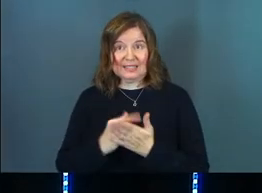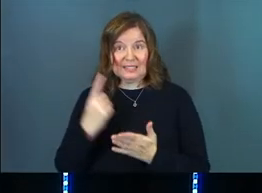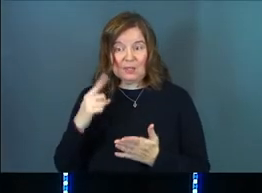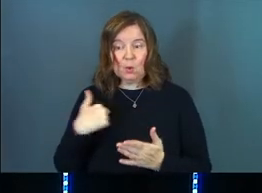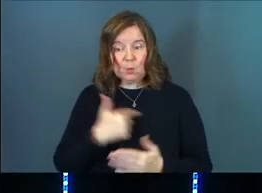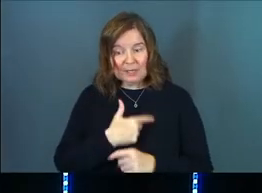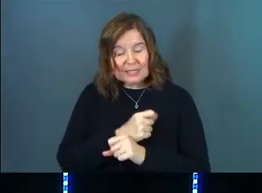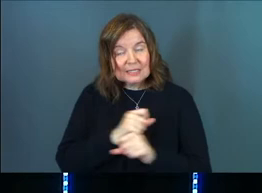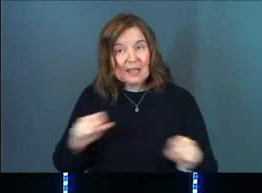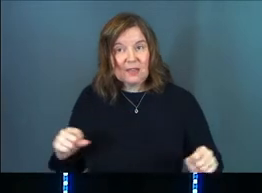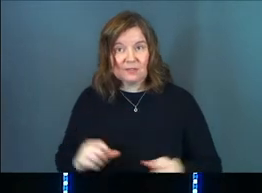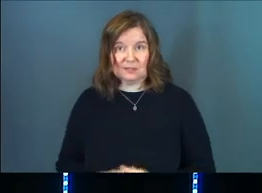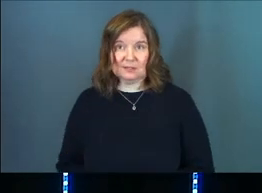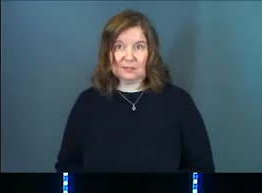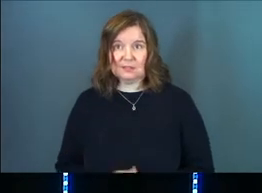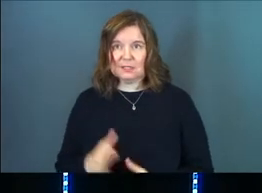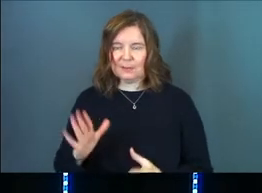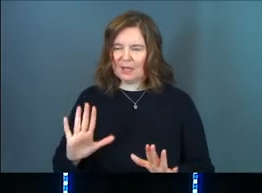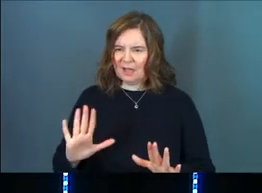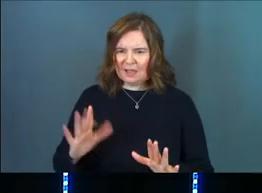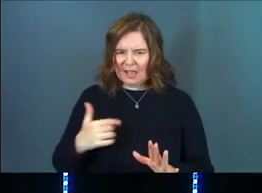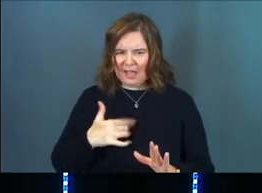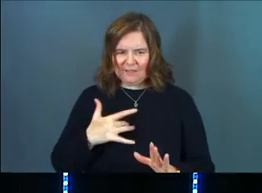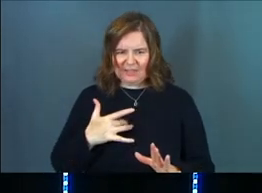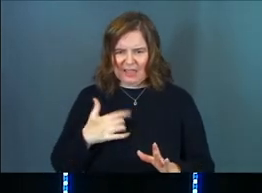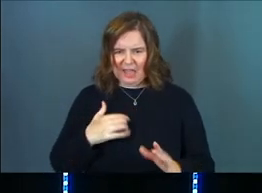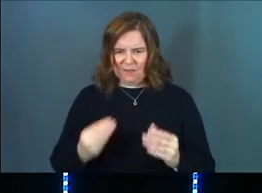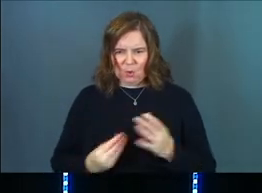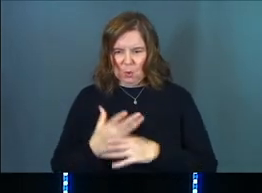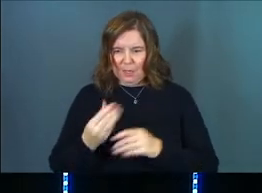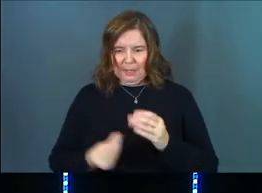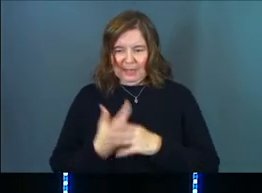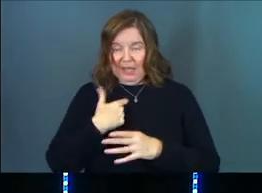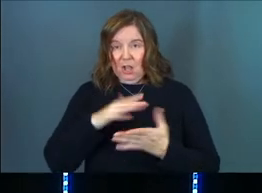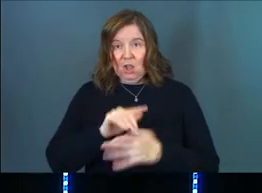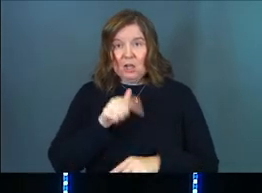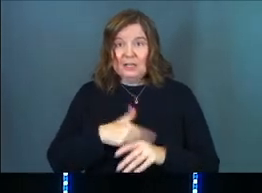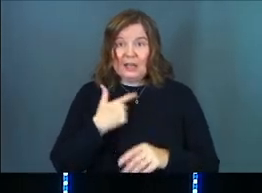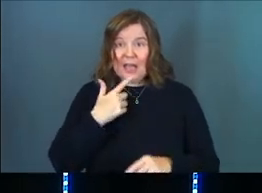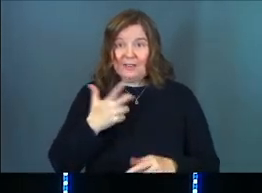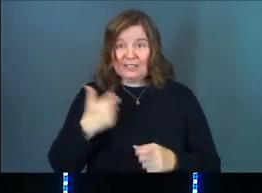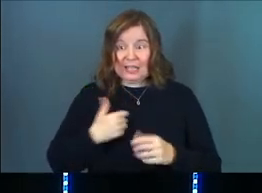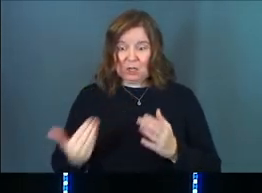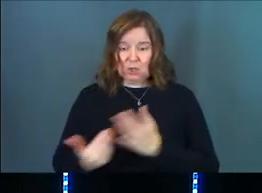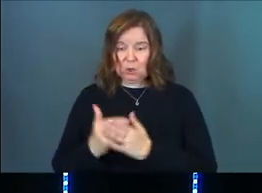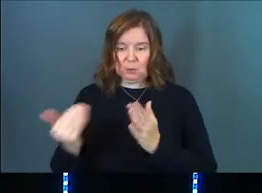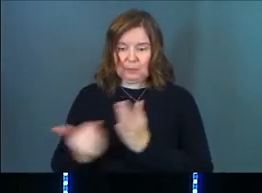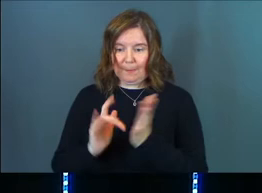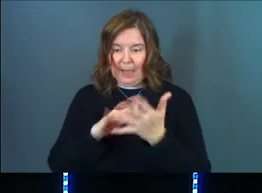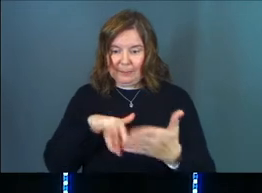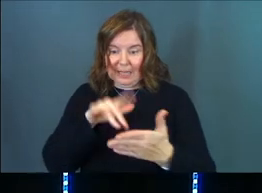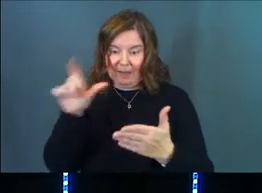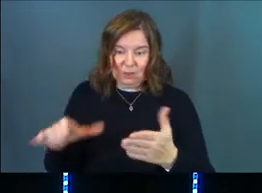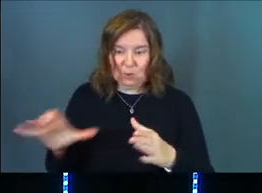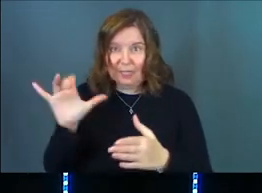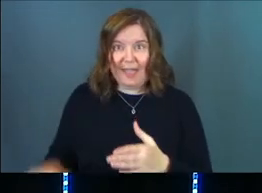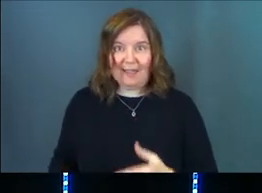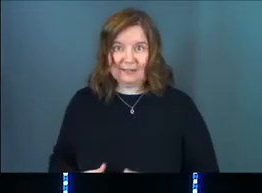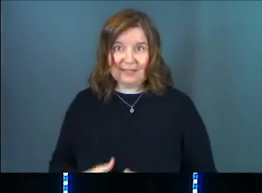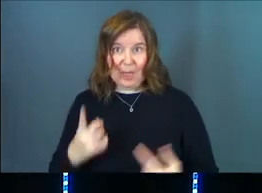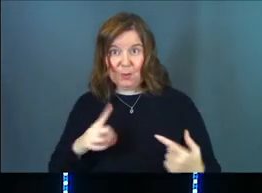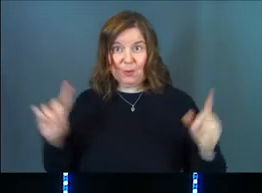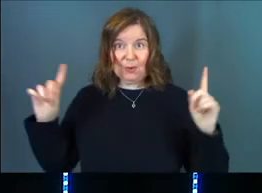is. We get saved. Some of you are like, I just don't feel like I've grown spiritually in a long time. I've got to get into a new, fresh Bible study. That's what I got to